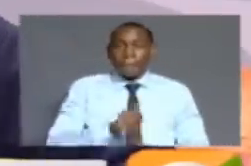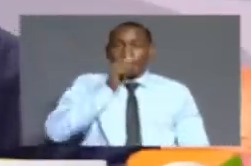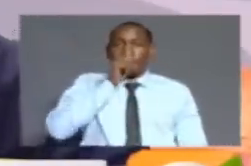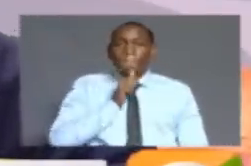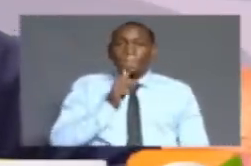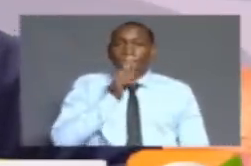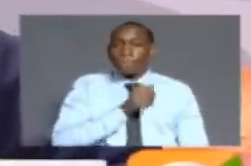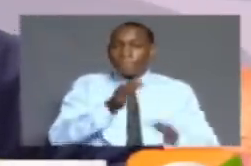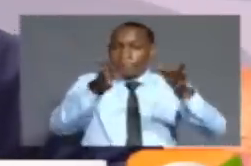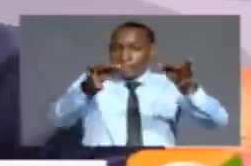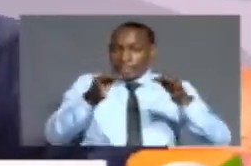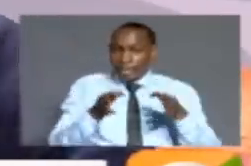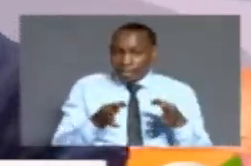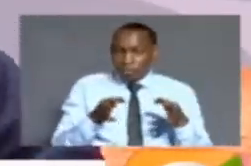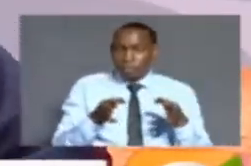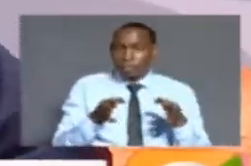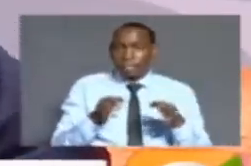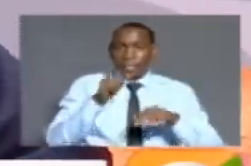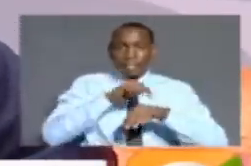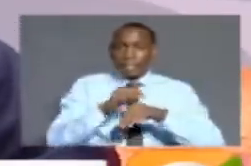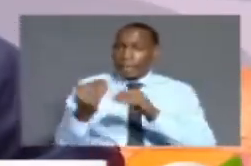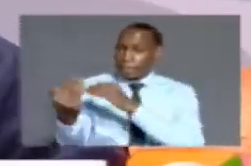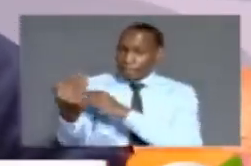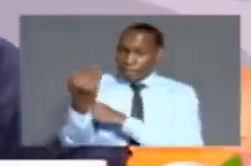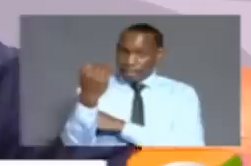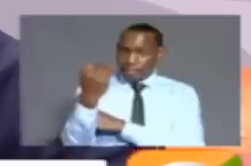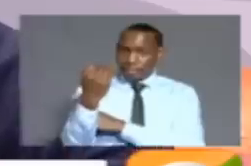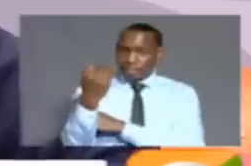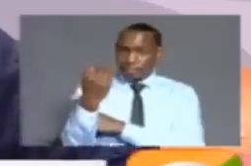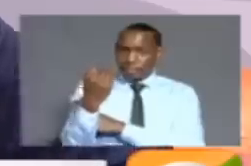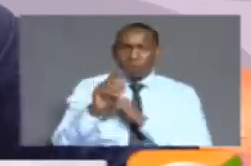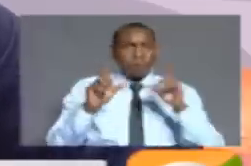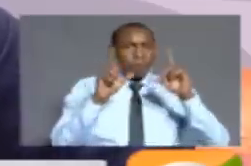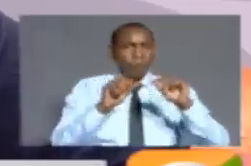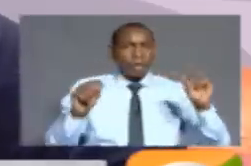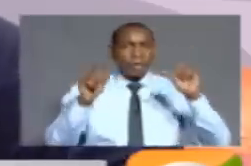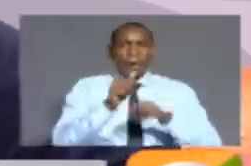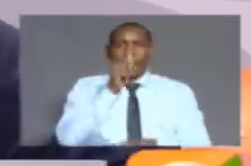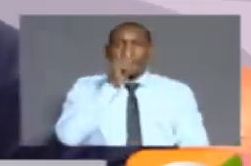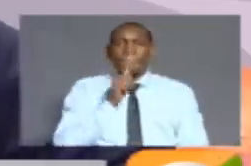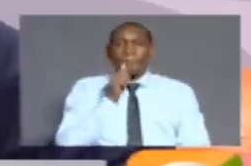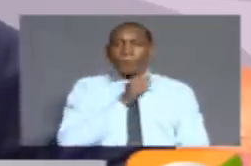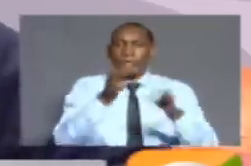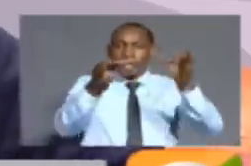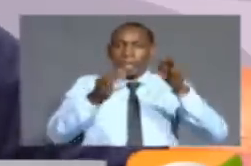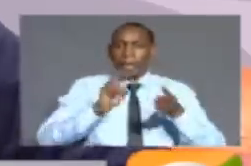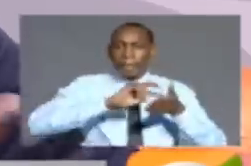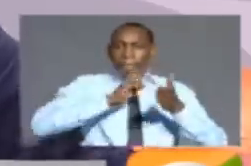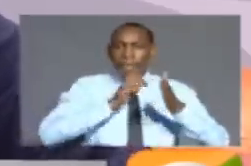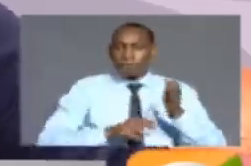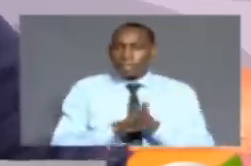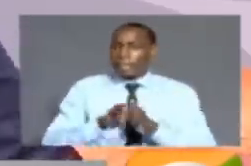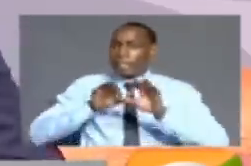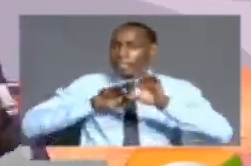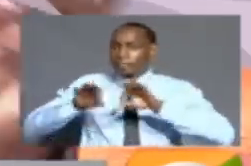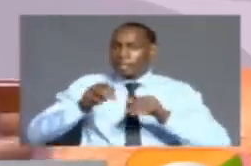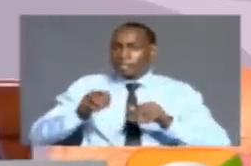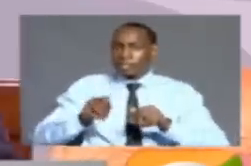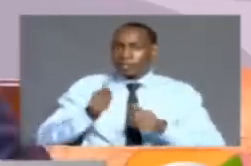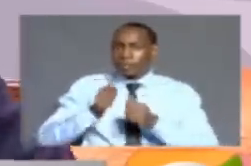account. And when they are asked, what is all this nonsense about this confidential account? Some of the explanation they gave